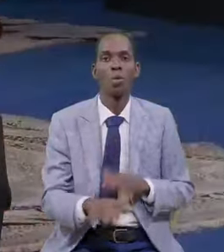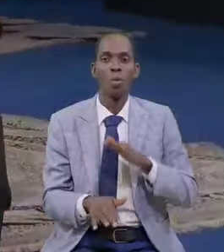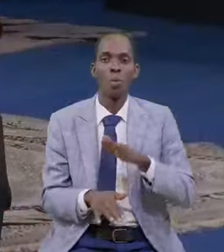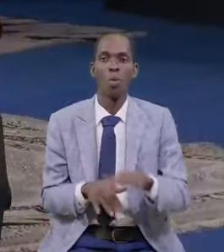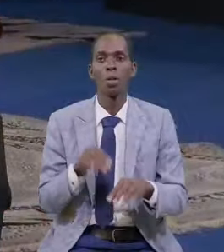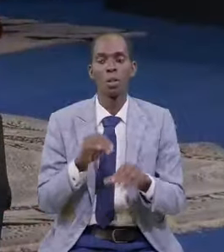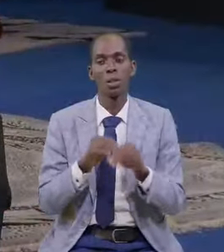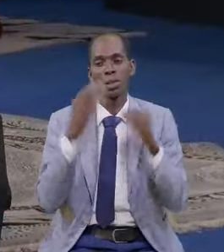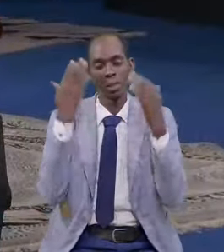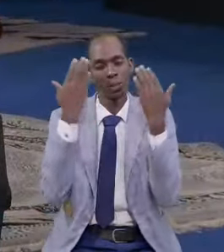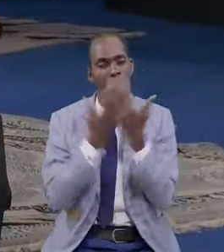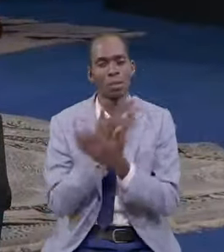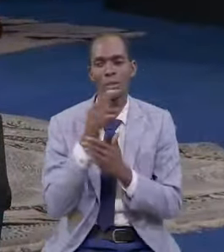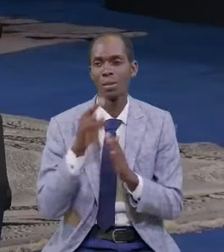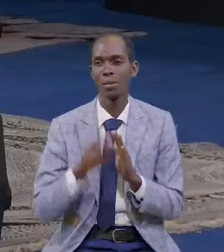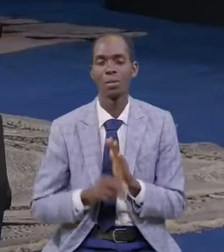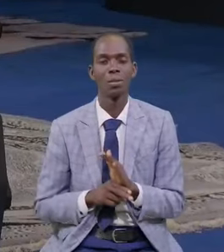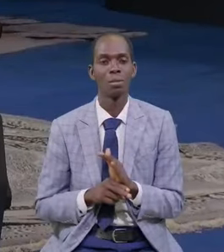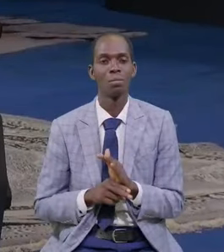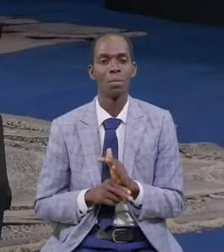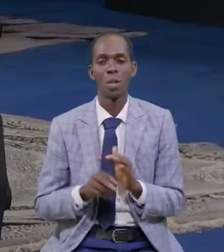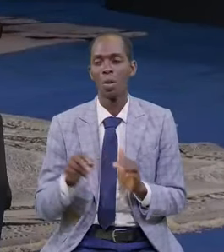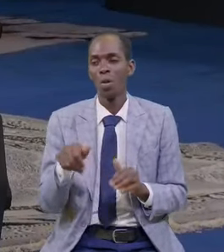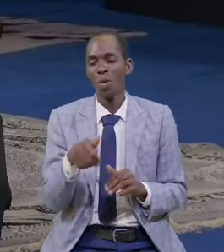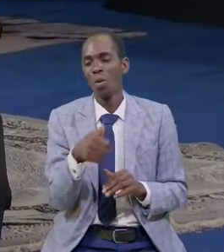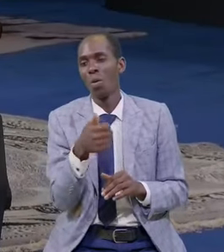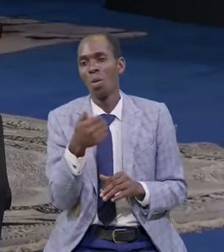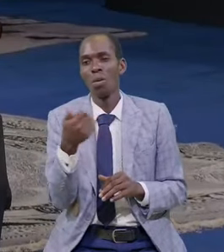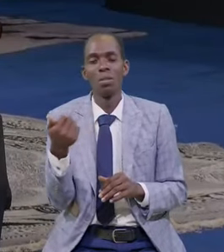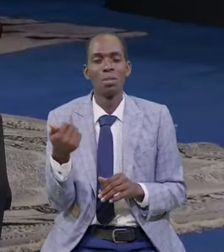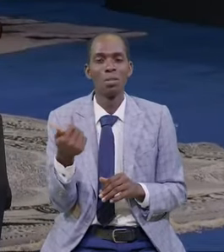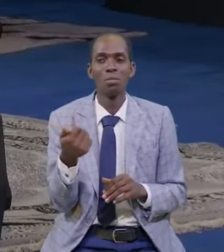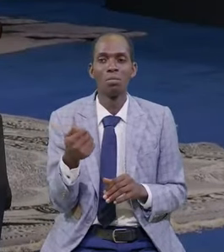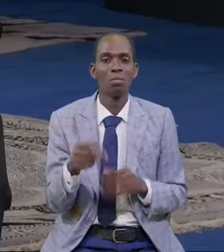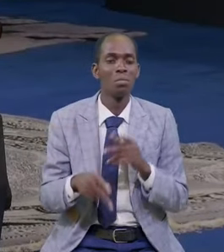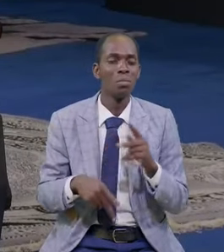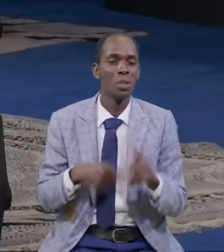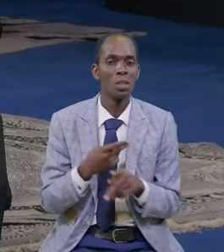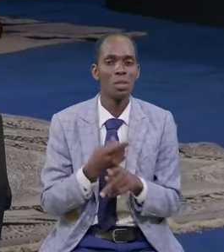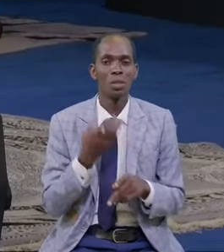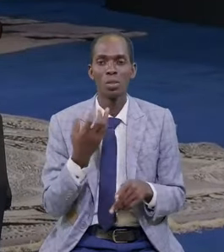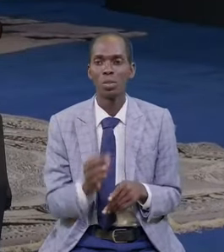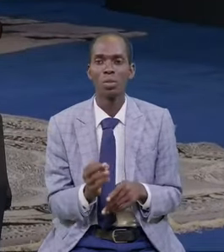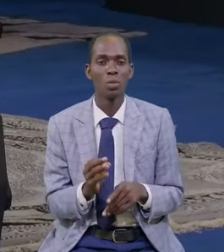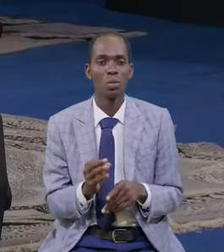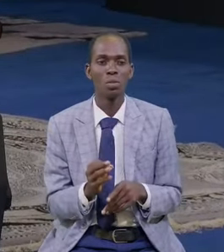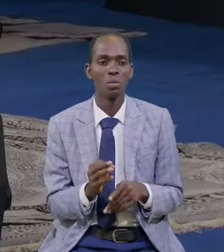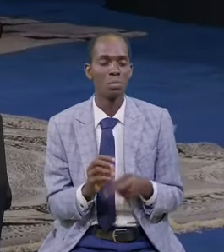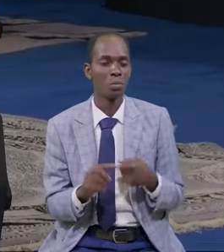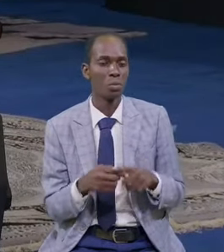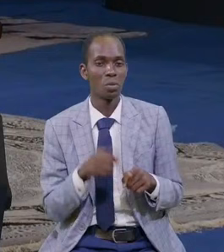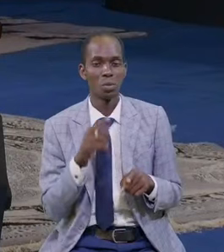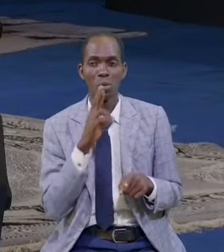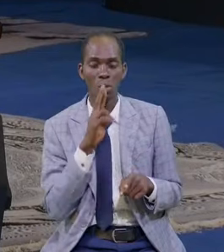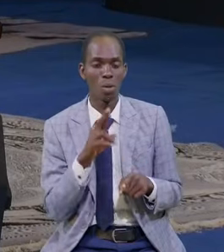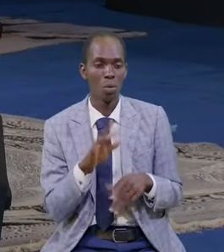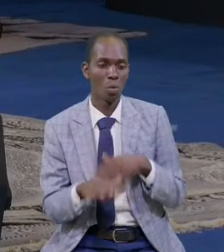other any other kind of Realm you are walking if it's